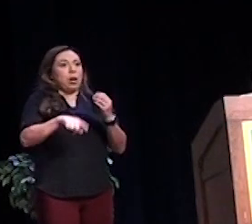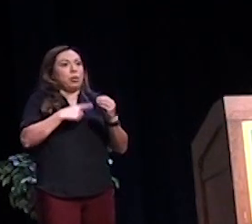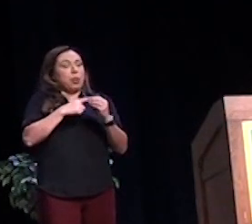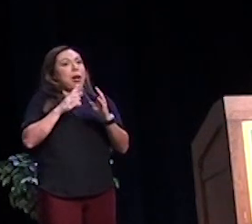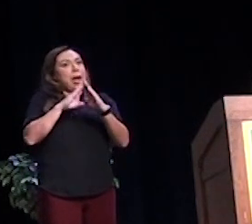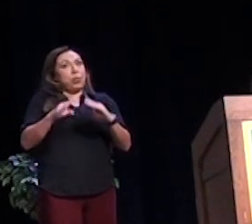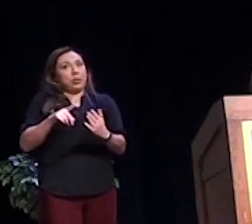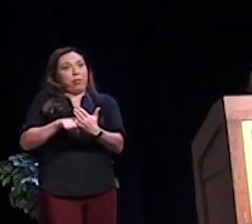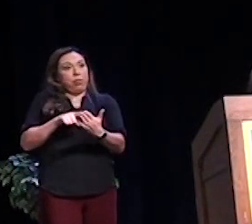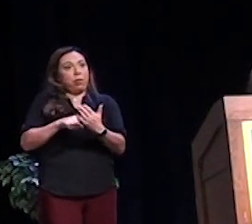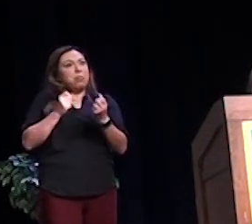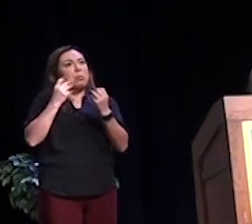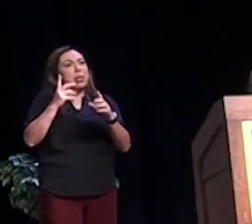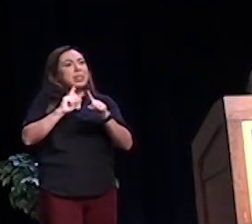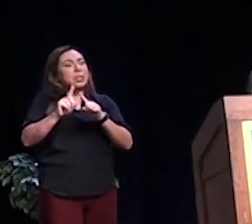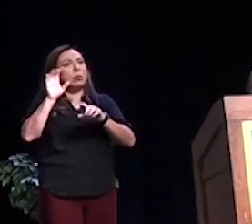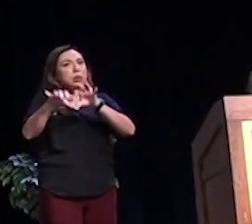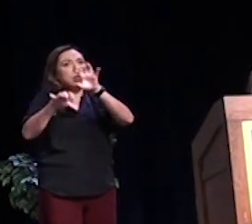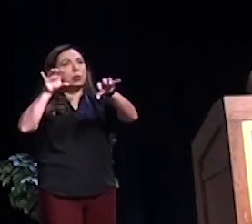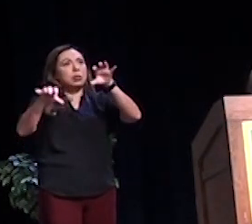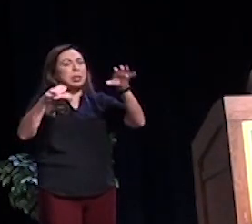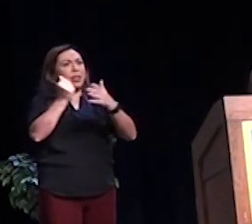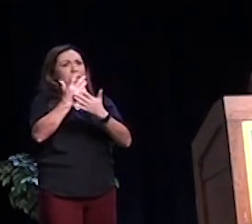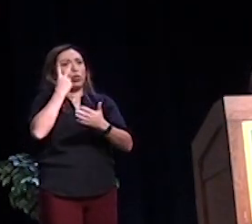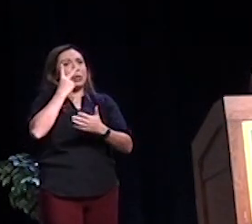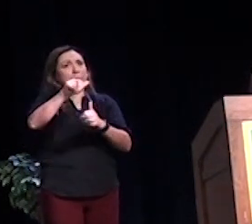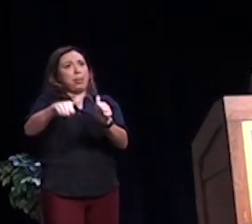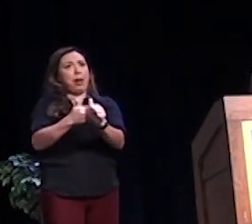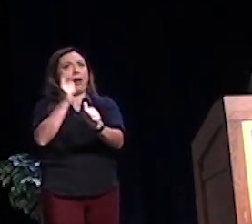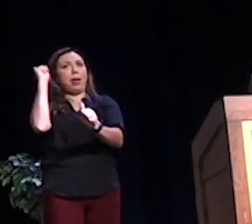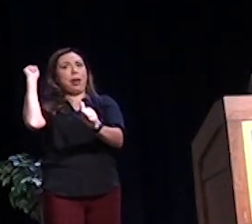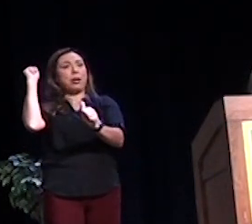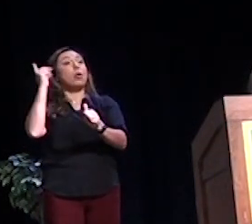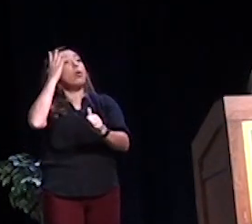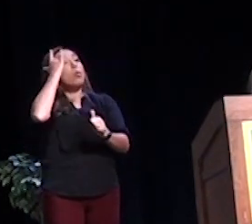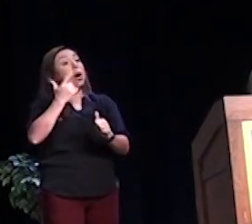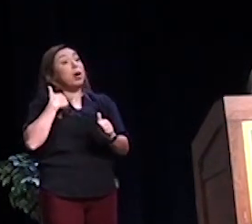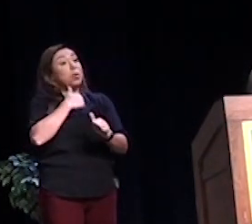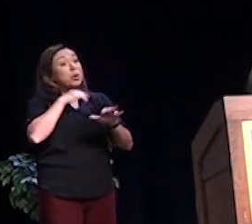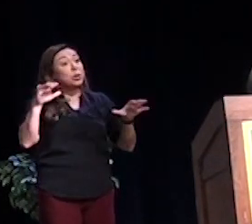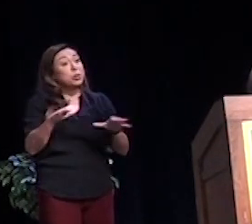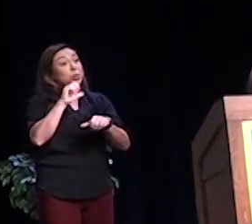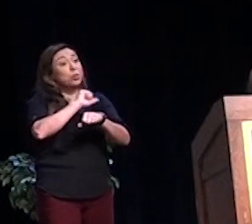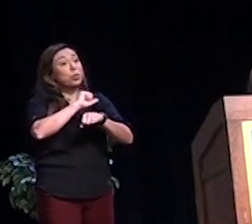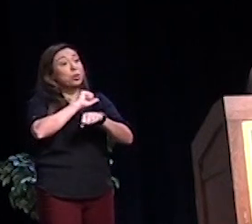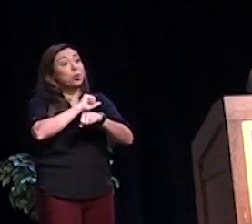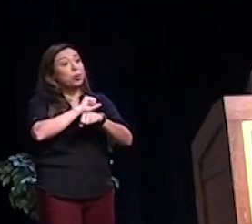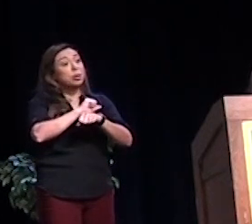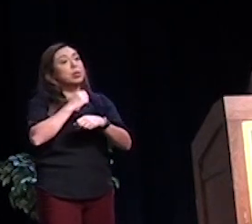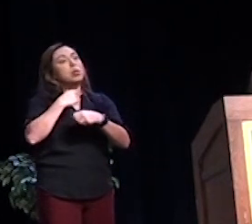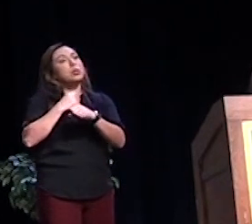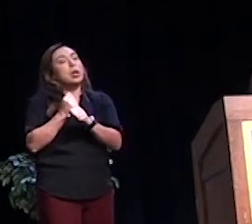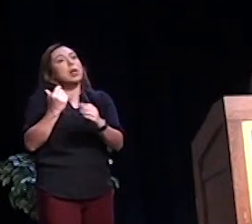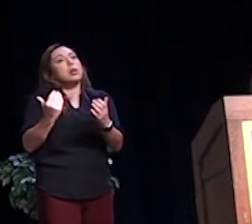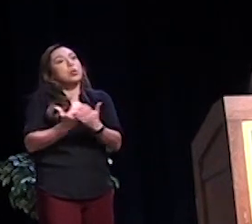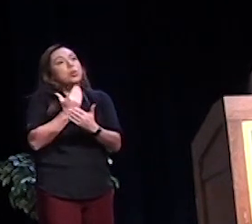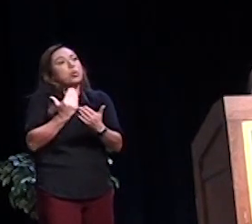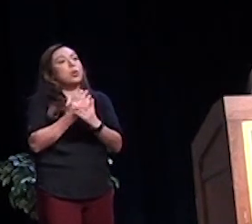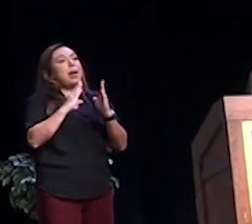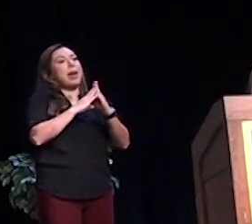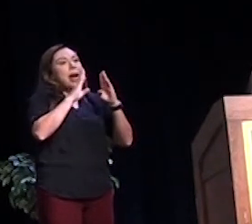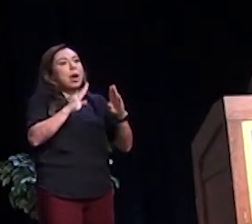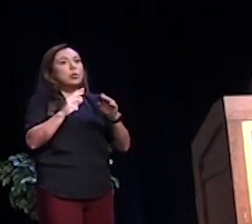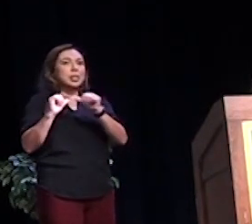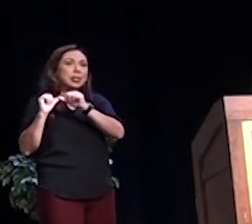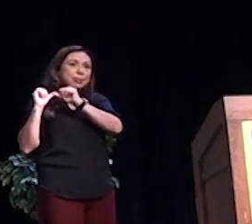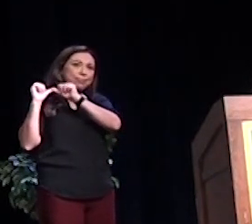of units, all this stuff that's on the screen behind me, really why we're doing this work is to create those new housing stability